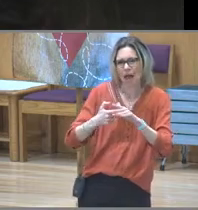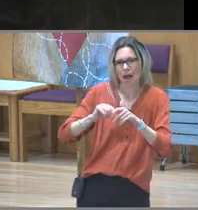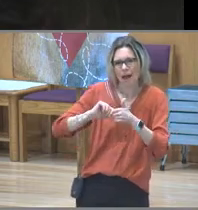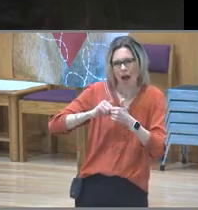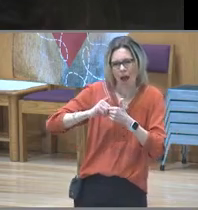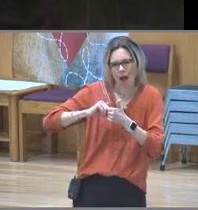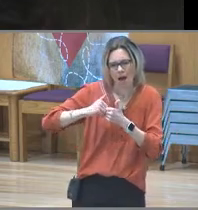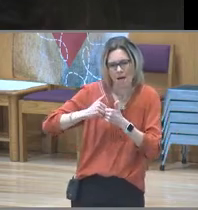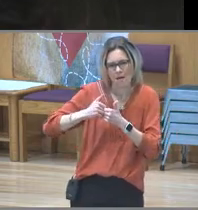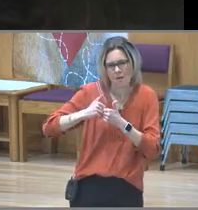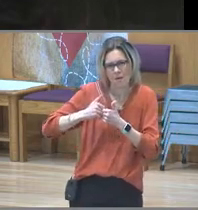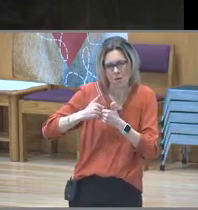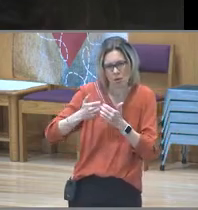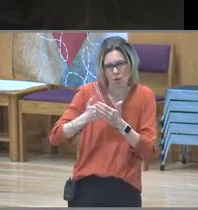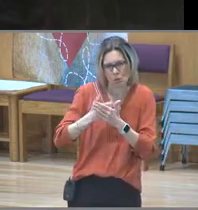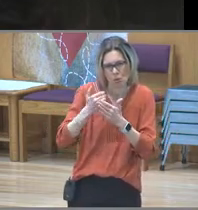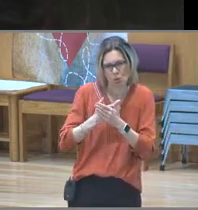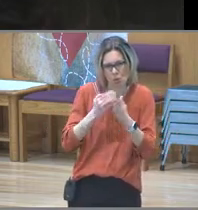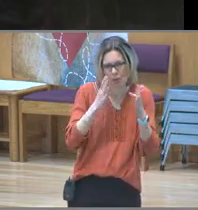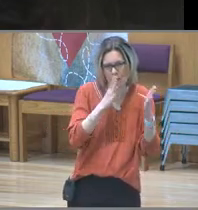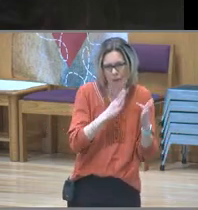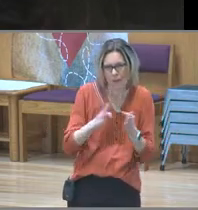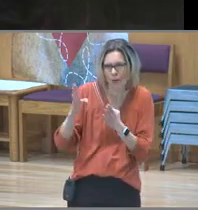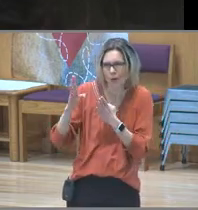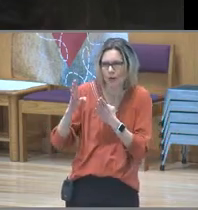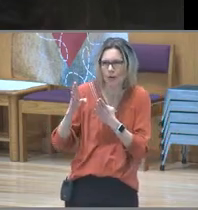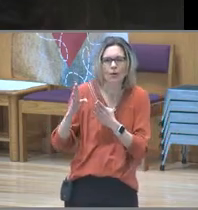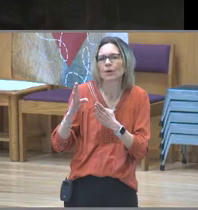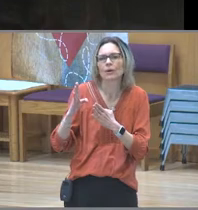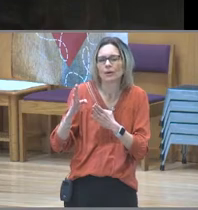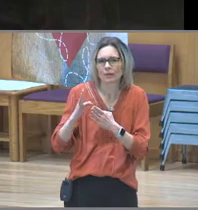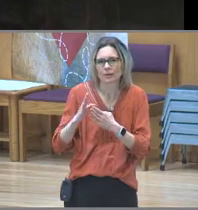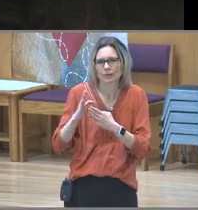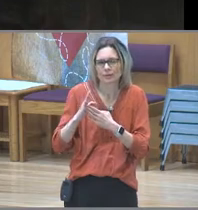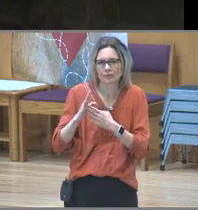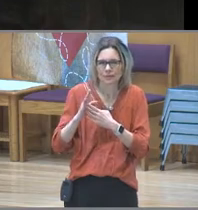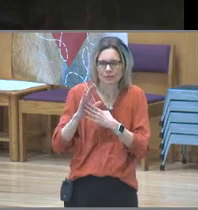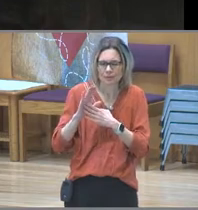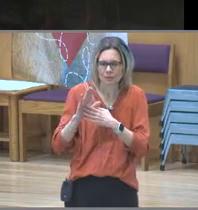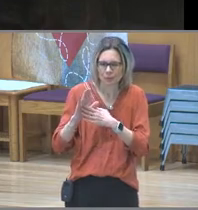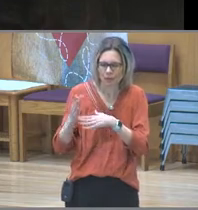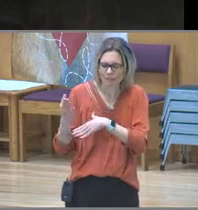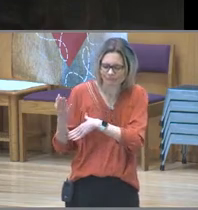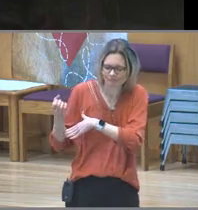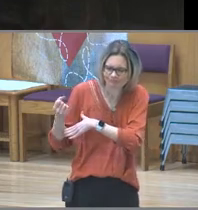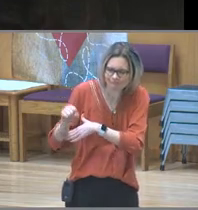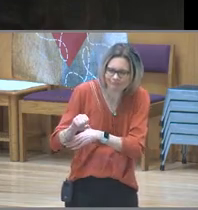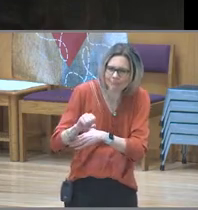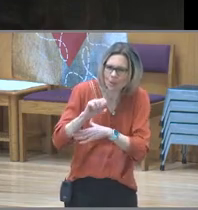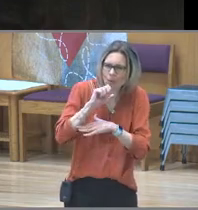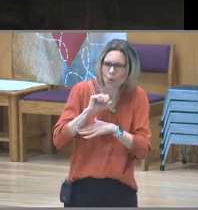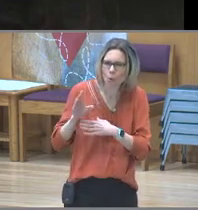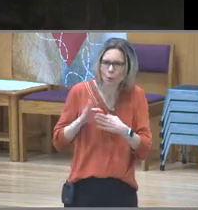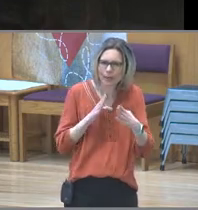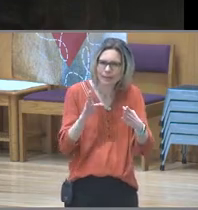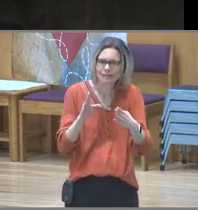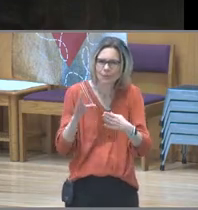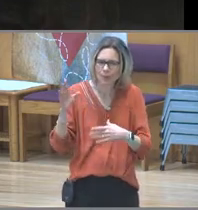order, it is going against the old order that wants to take things back to where they